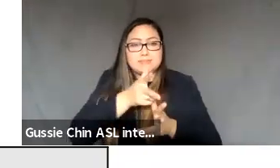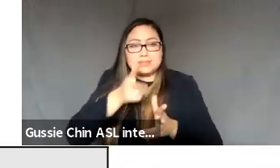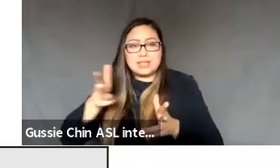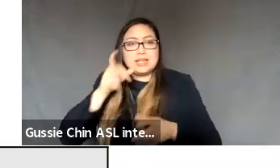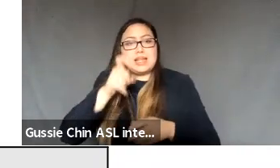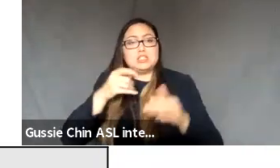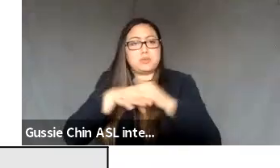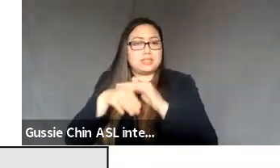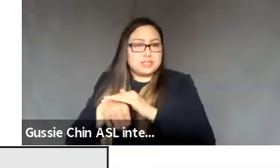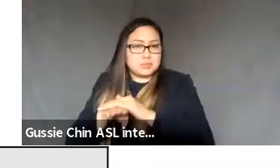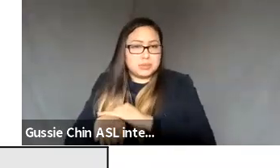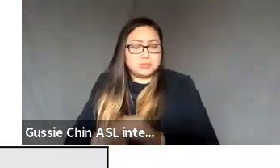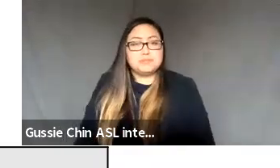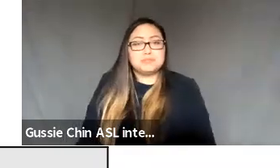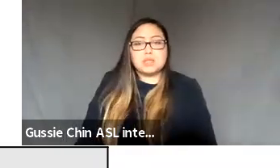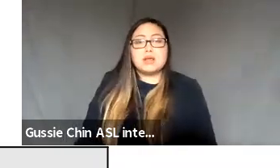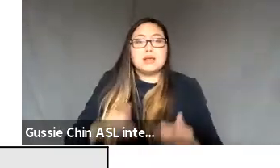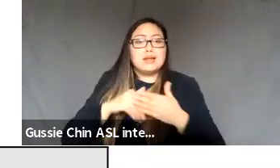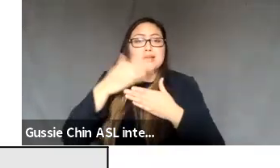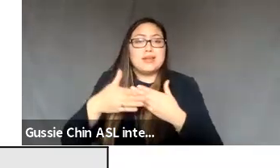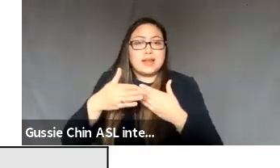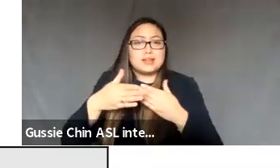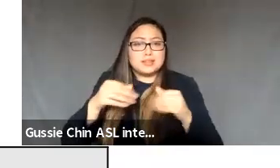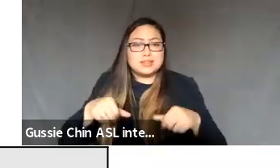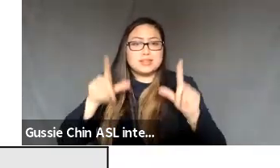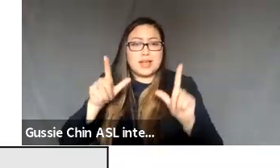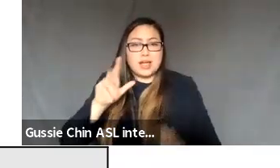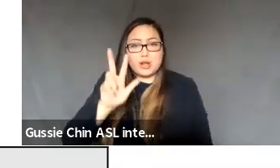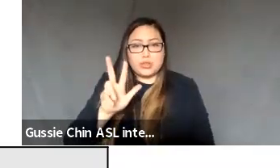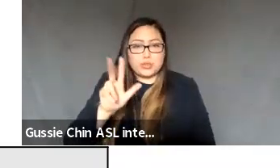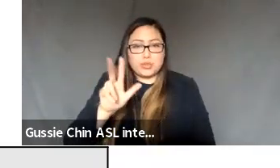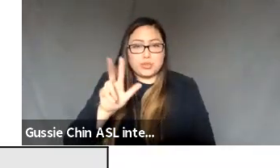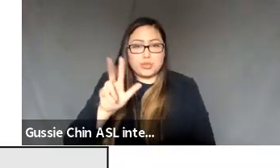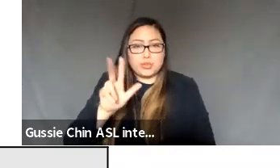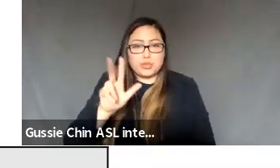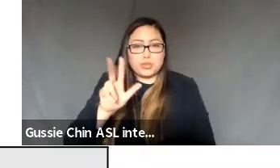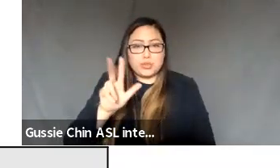So if we can move on to the next slide, it's slide 31.